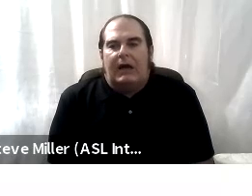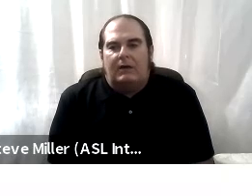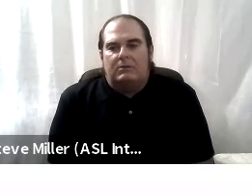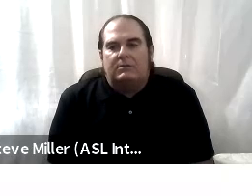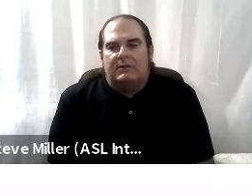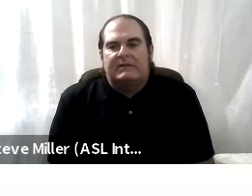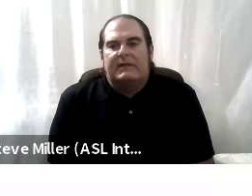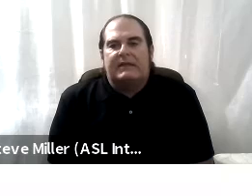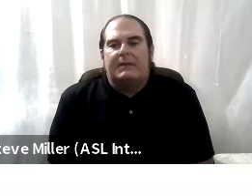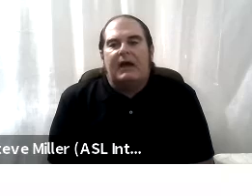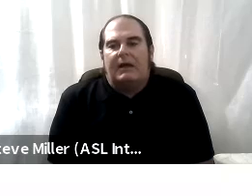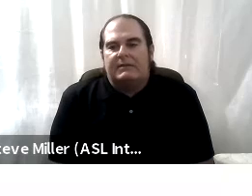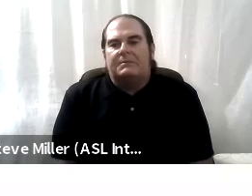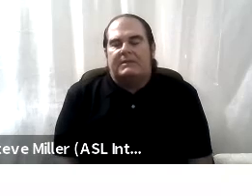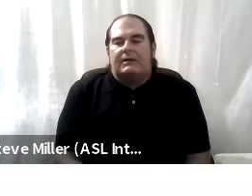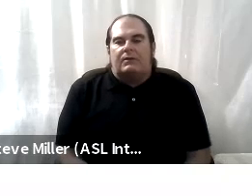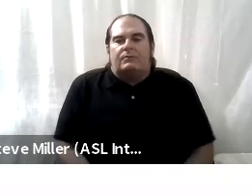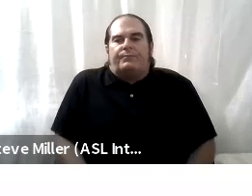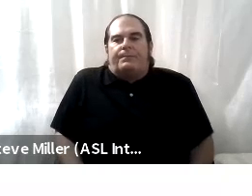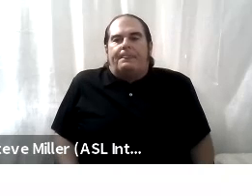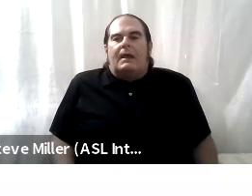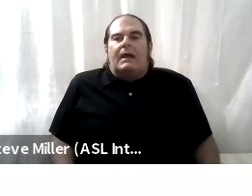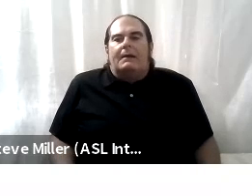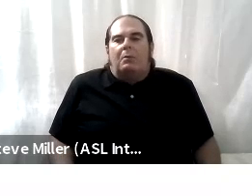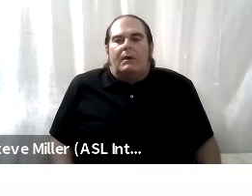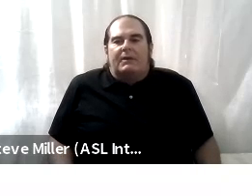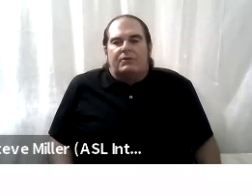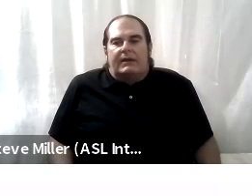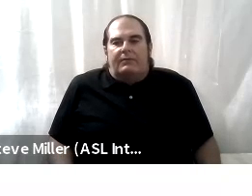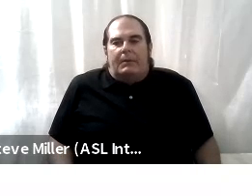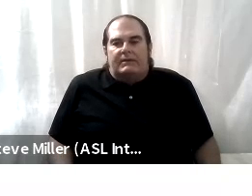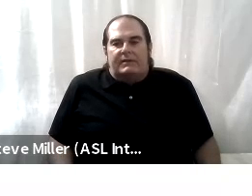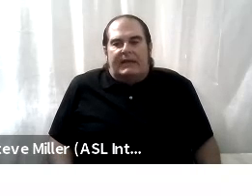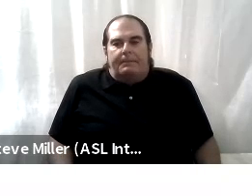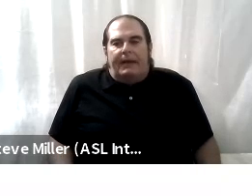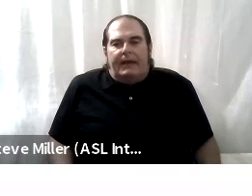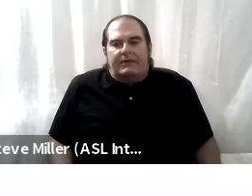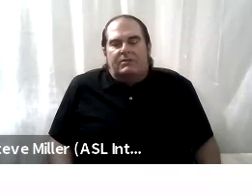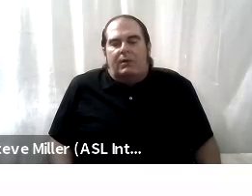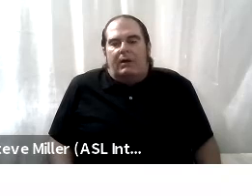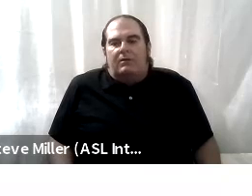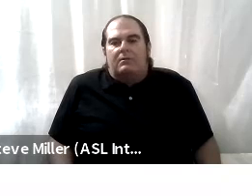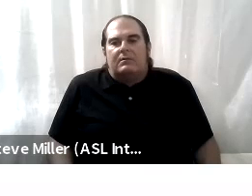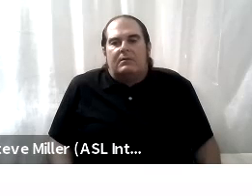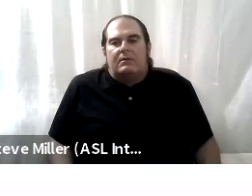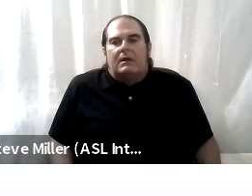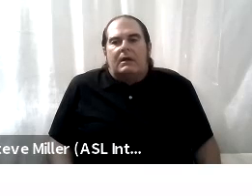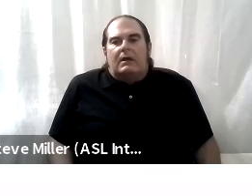a child, it's that same concept here. And we want to make sure that everybody's on the same page as